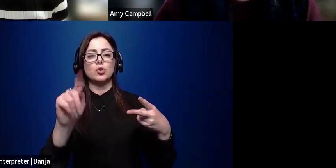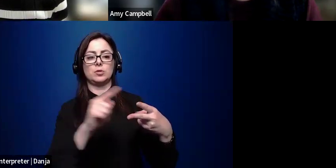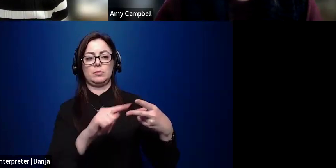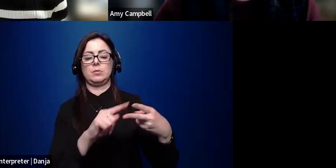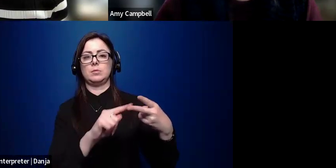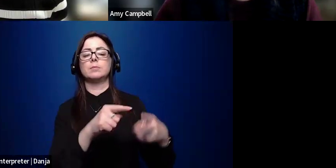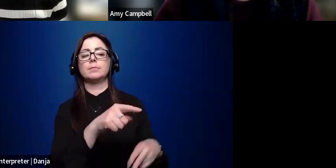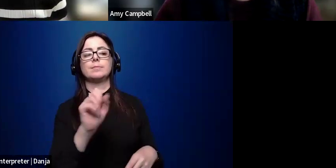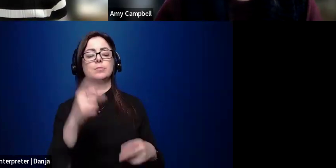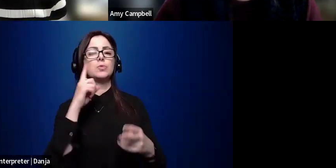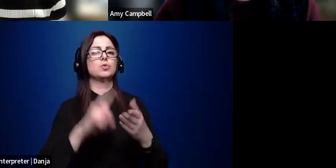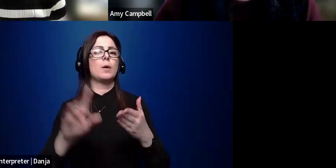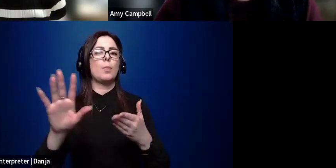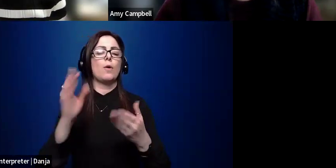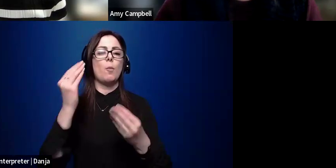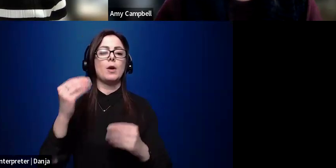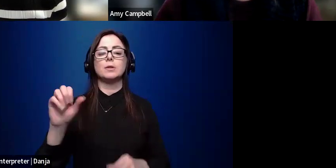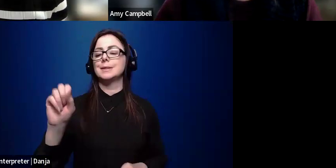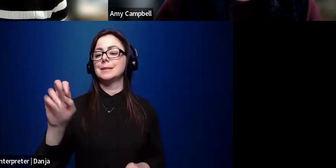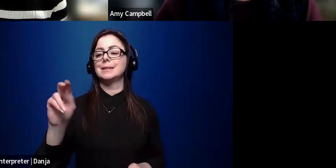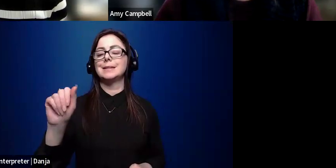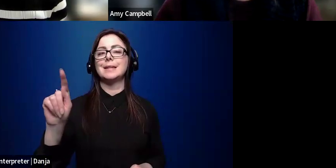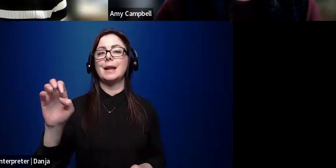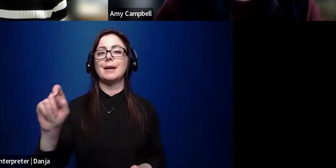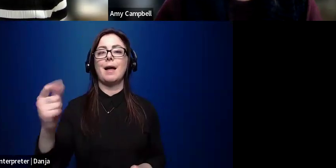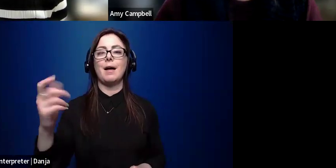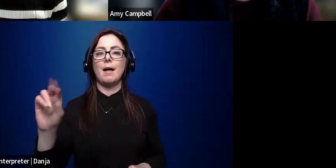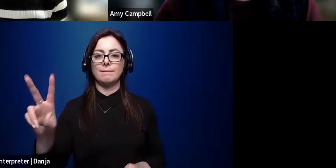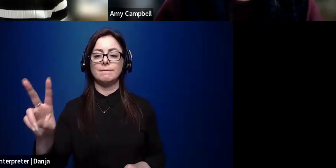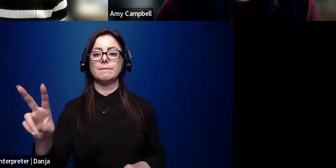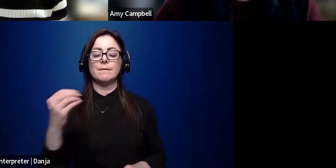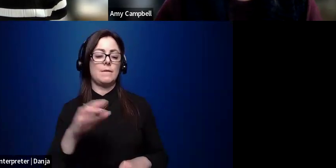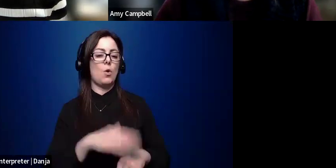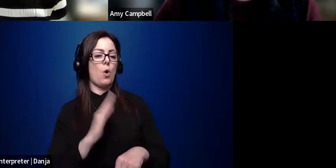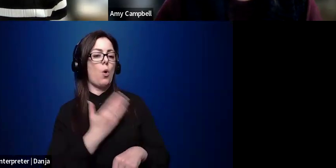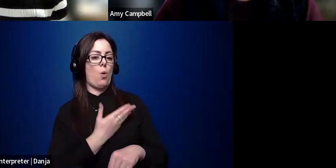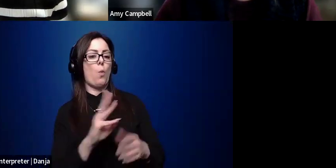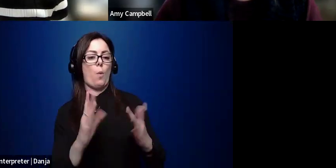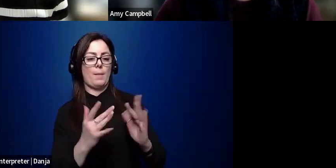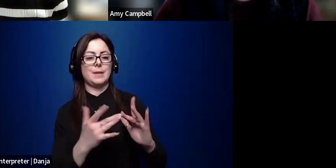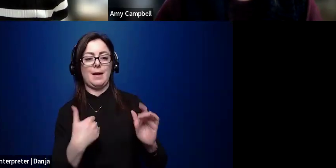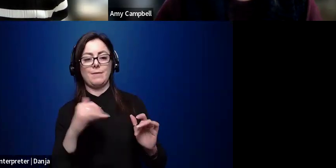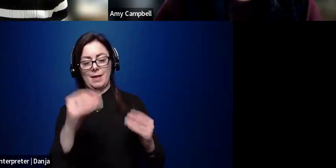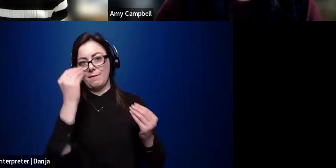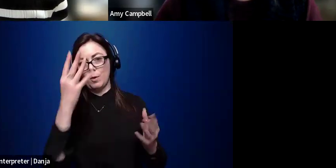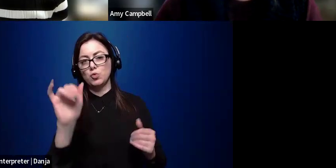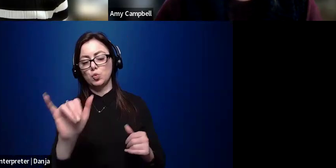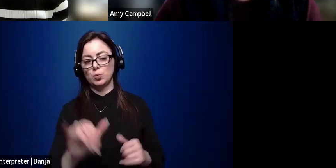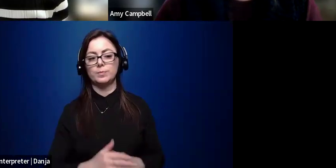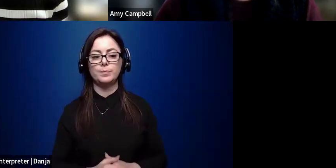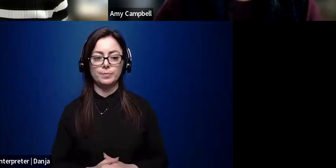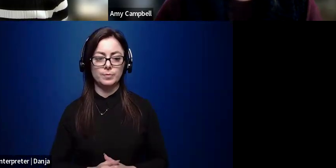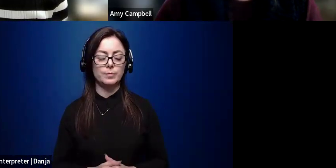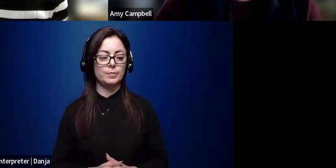information at senate.gov. We're also going to show you how you can find all of this information on our website, and how to